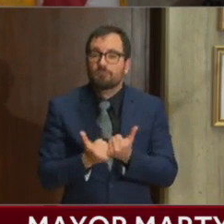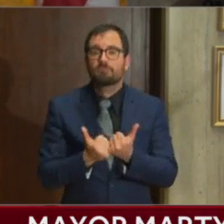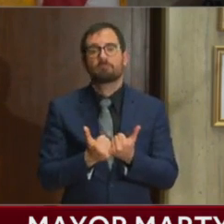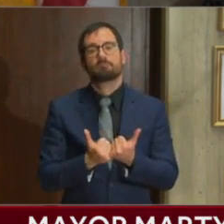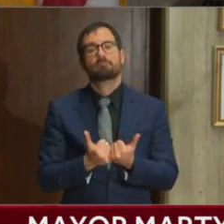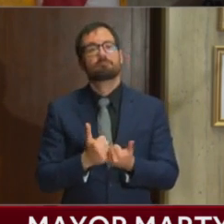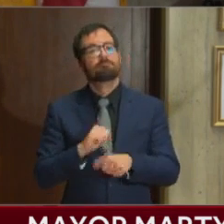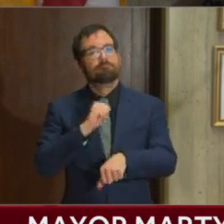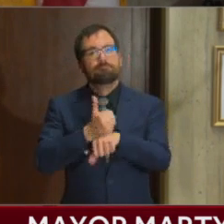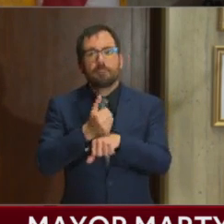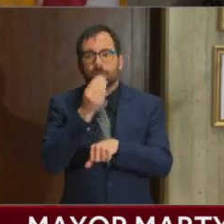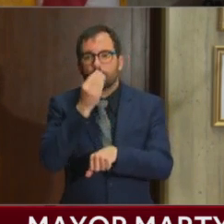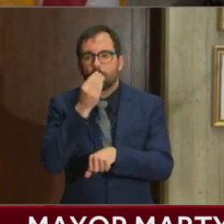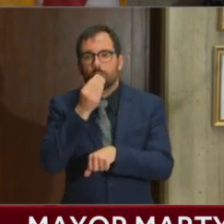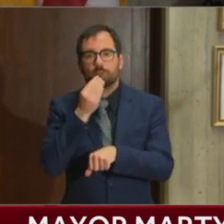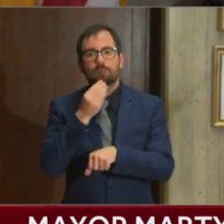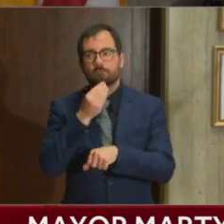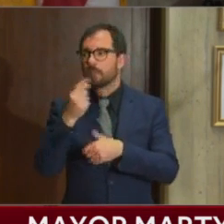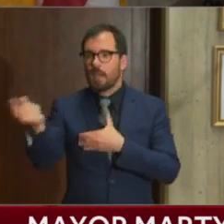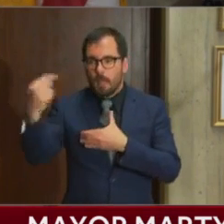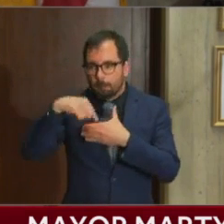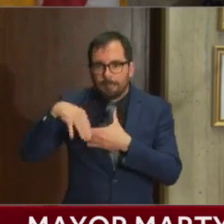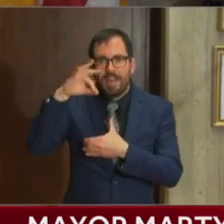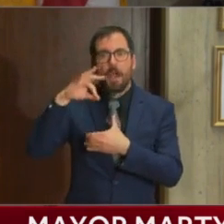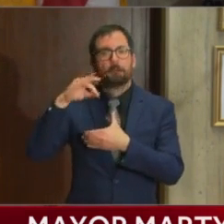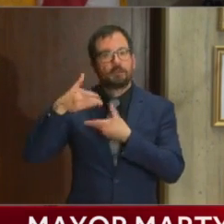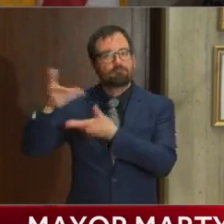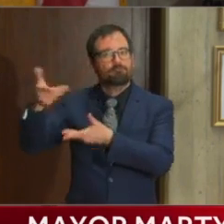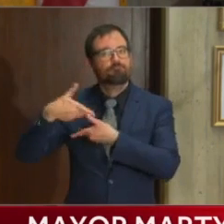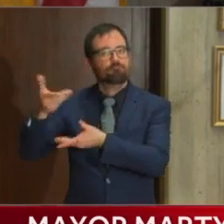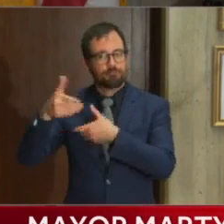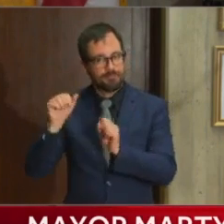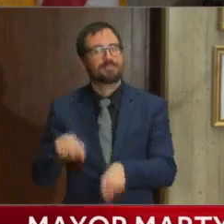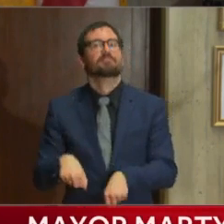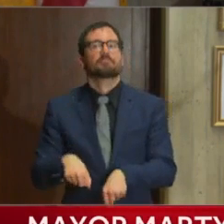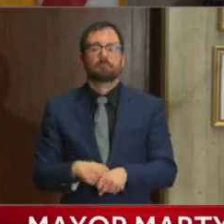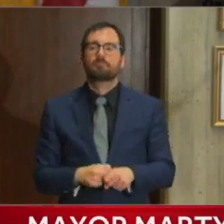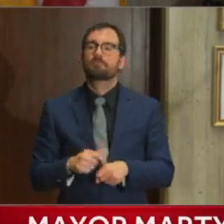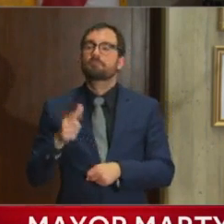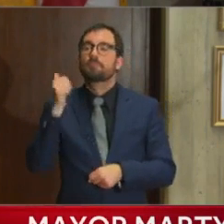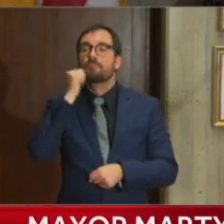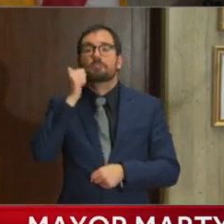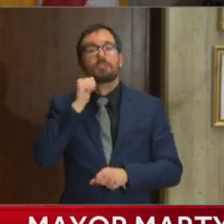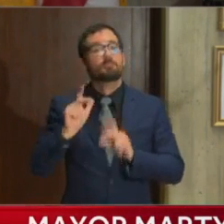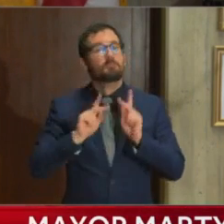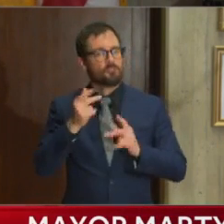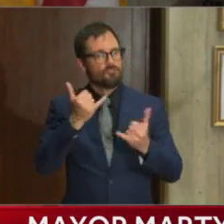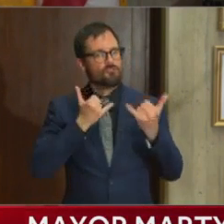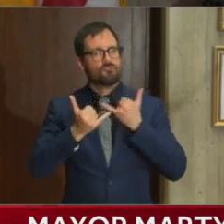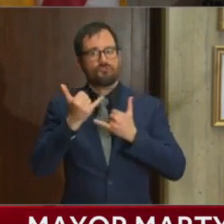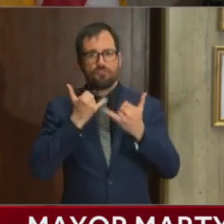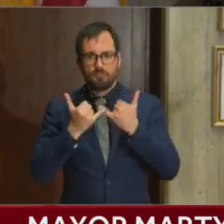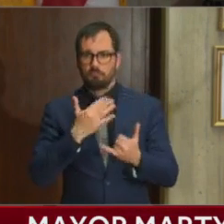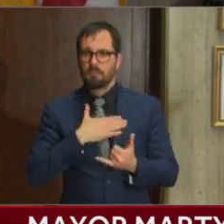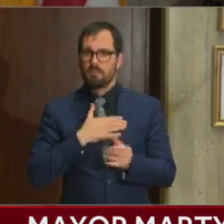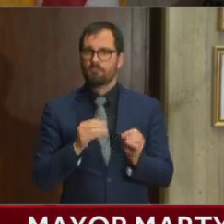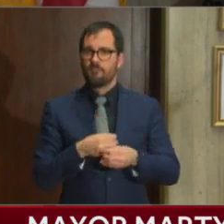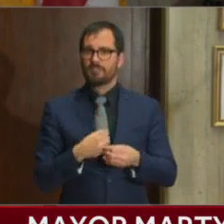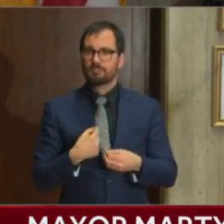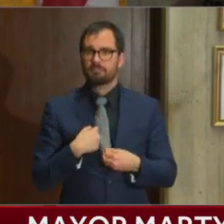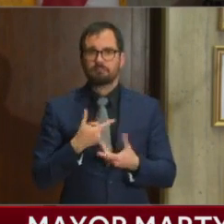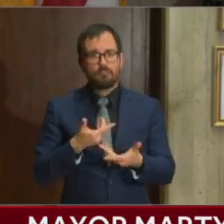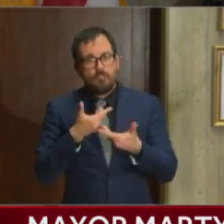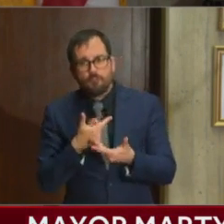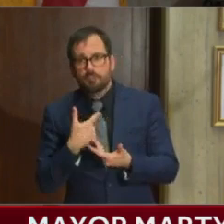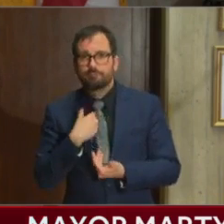to my office and to their neighbors with the offer of food and resources. We've seen people postpone